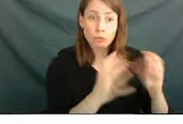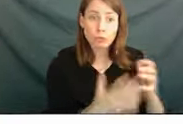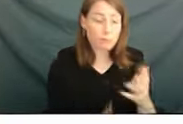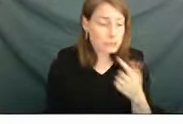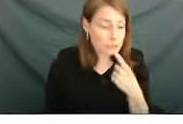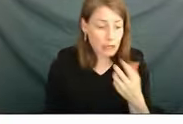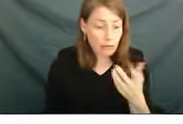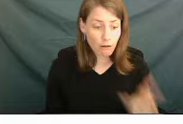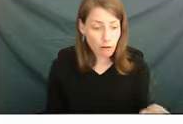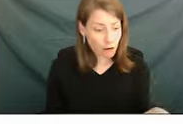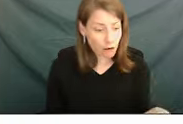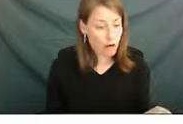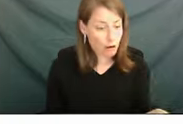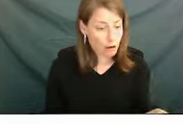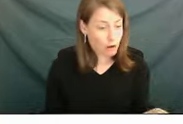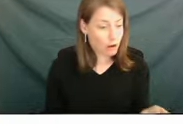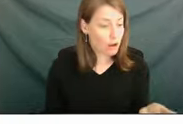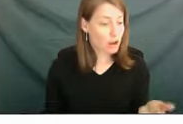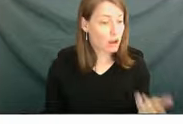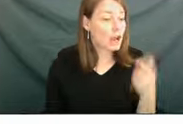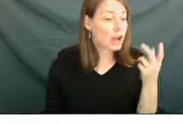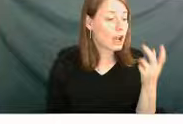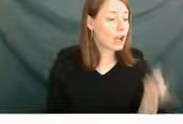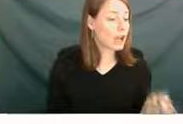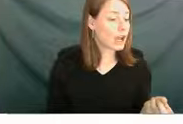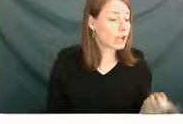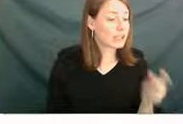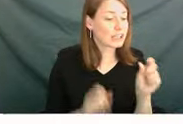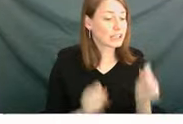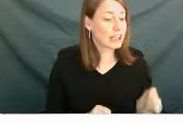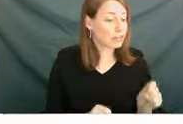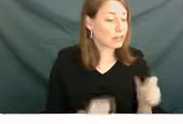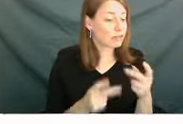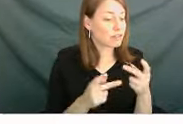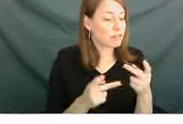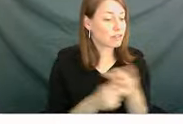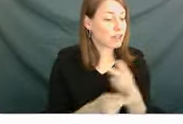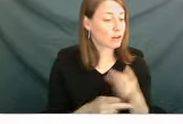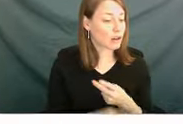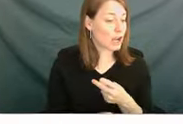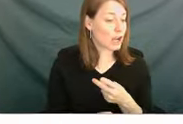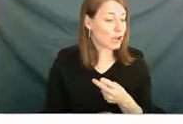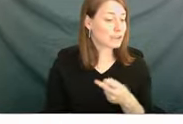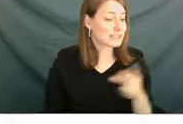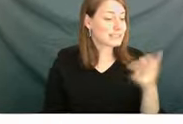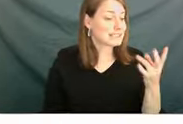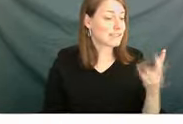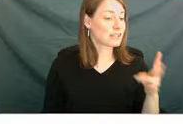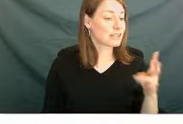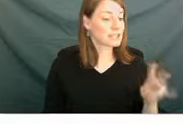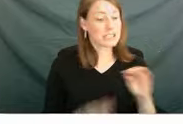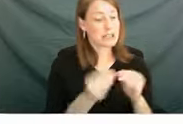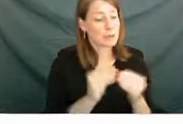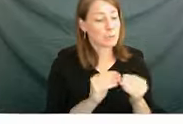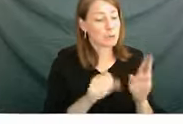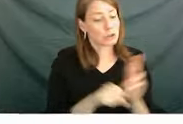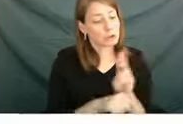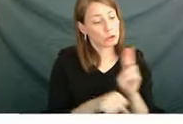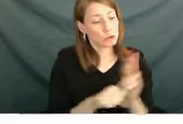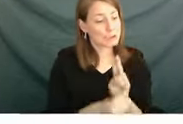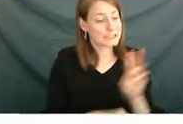numbers you can make just using 6 and 5. Would they like to get on with that? And you could get over to Mahalia and be talking about